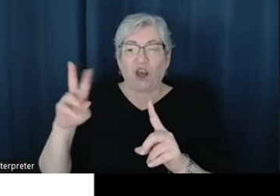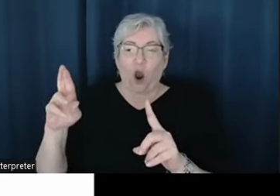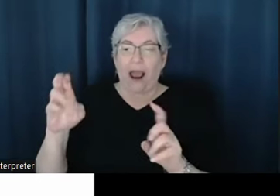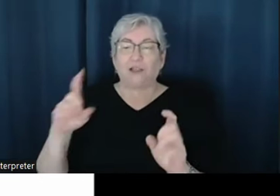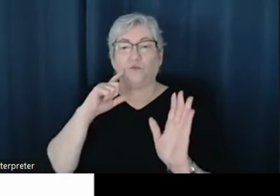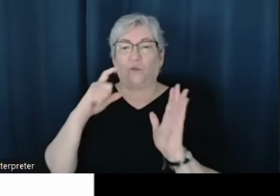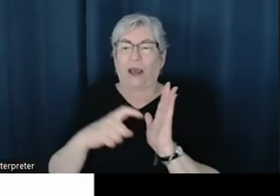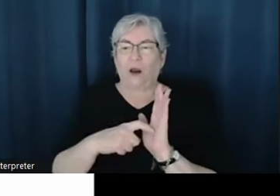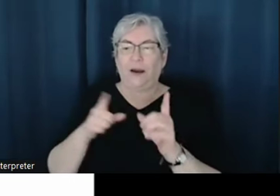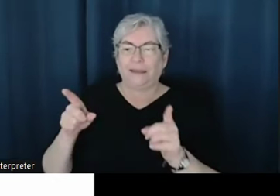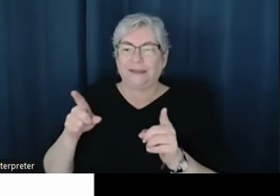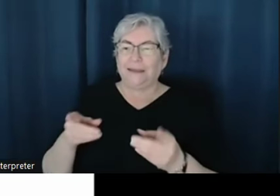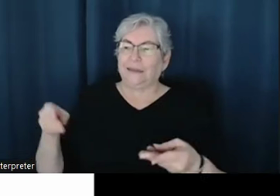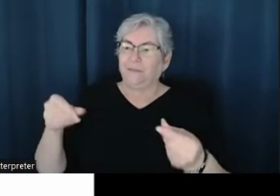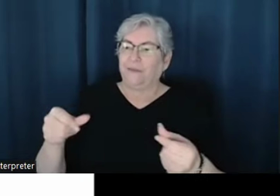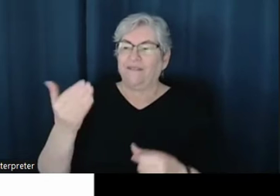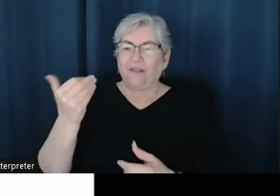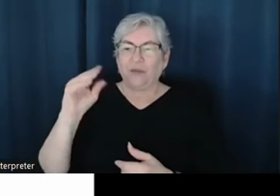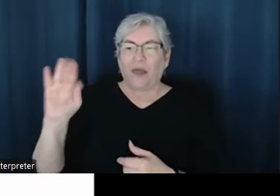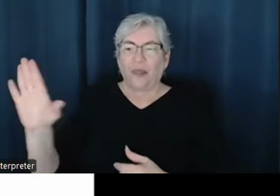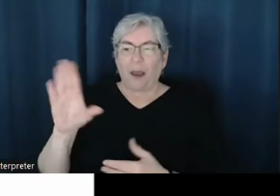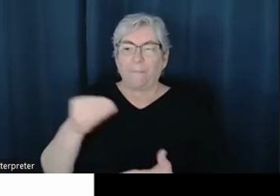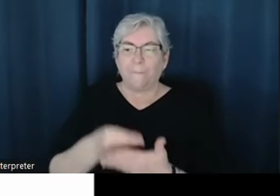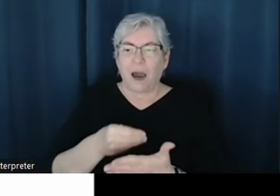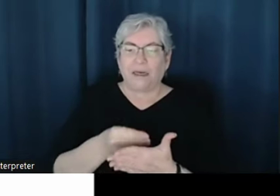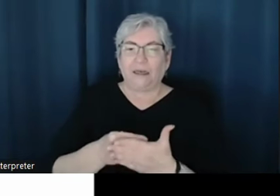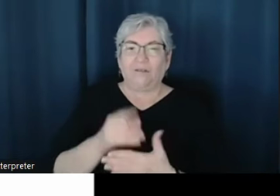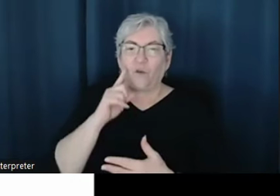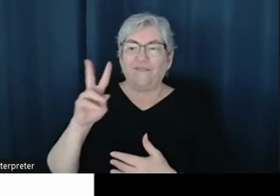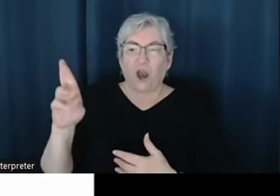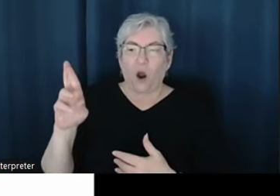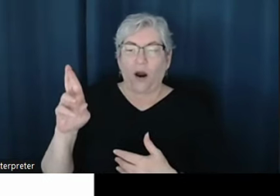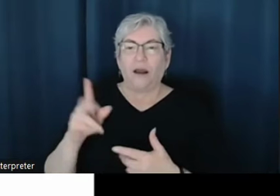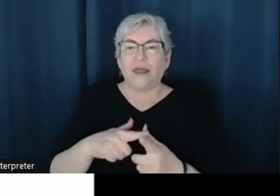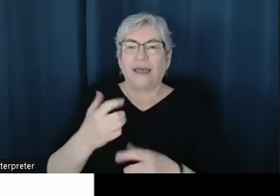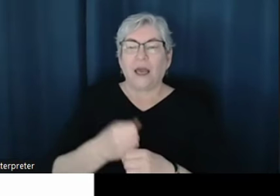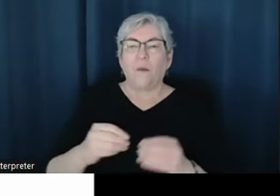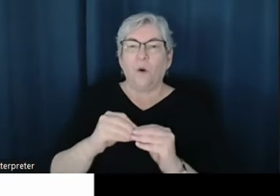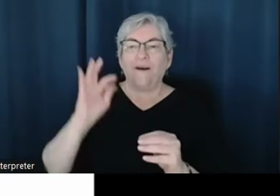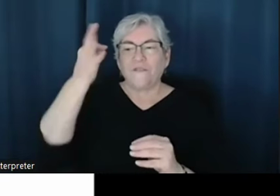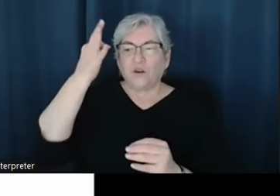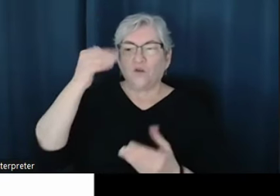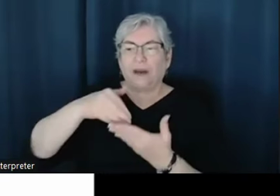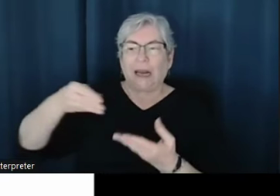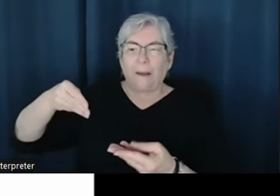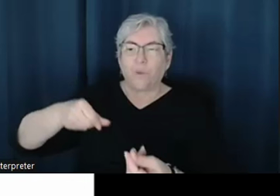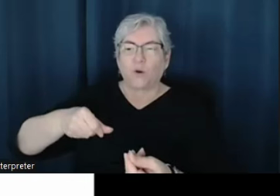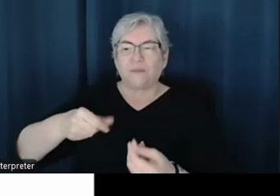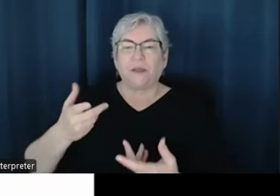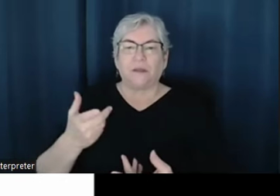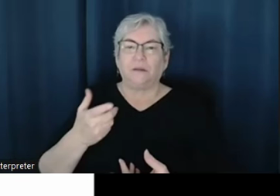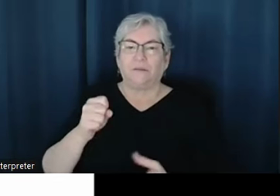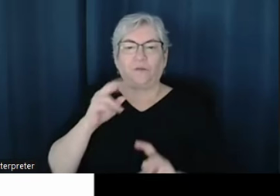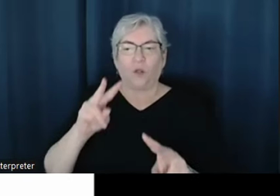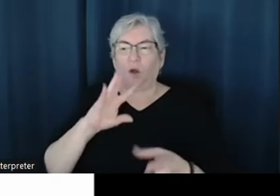recognize they have to spend at least 15% of their money on this VR, and they get more federal reimbursement. So you just have to look at the